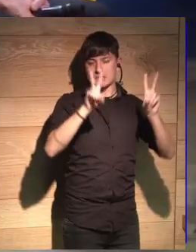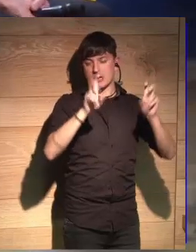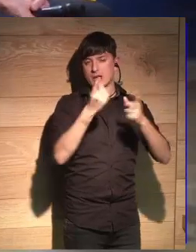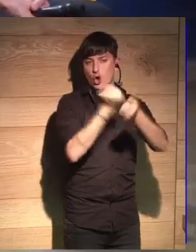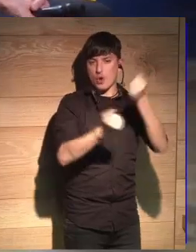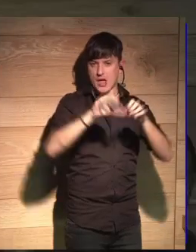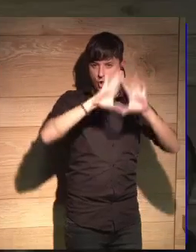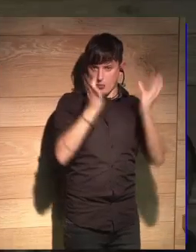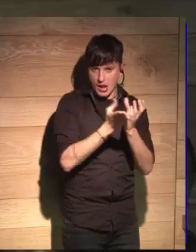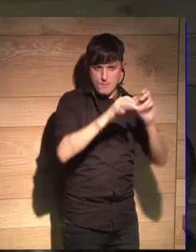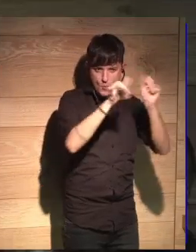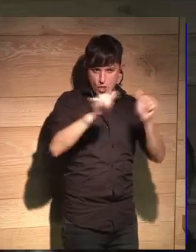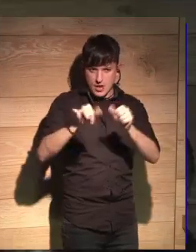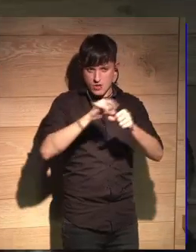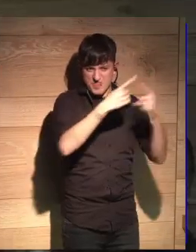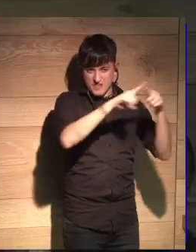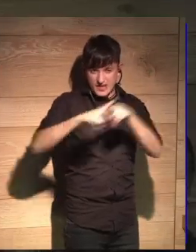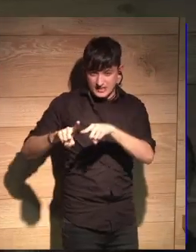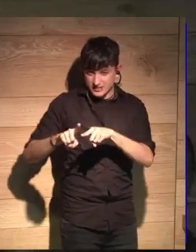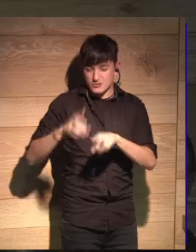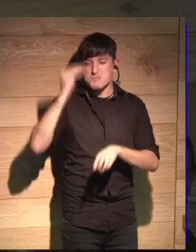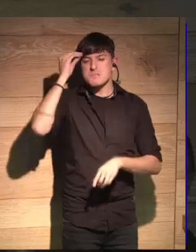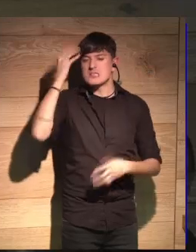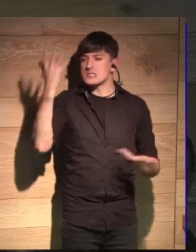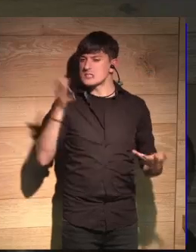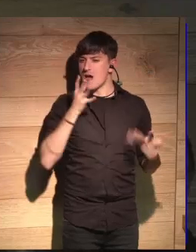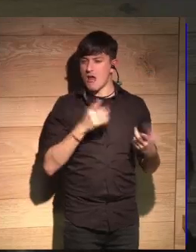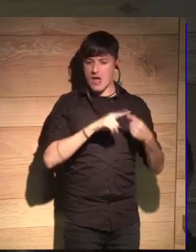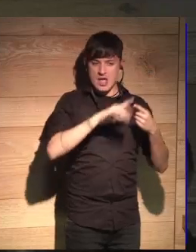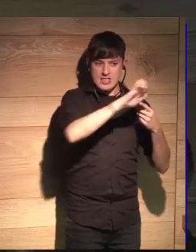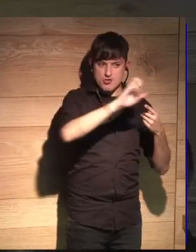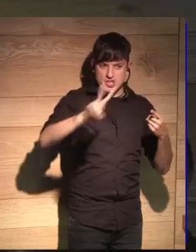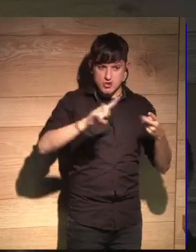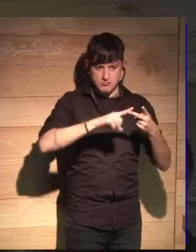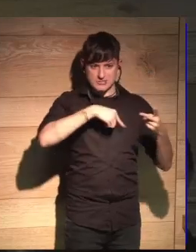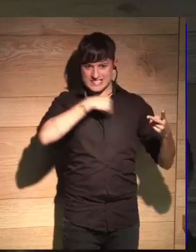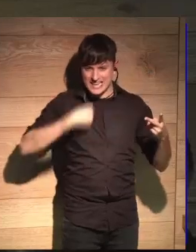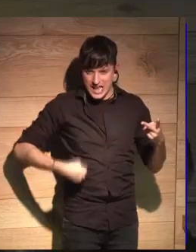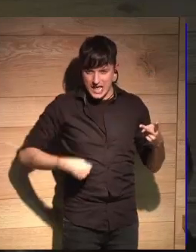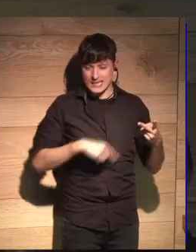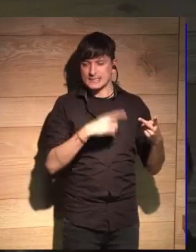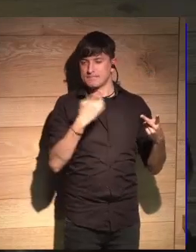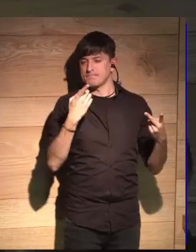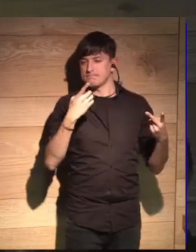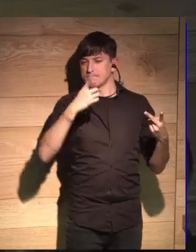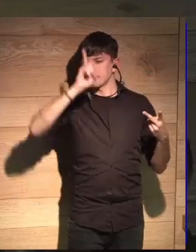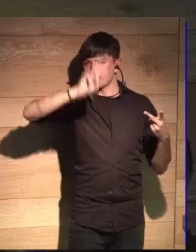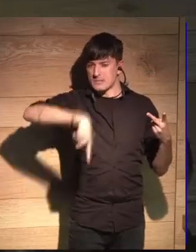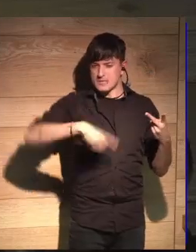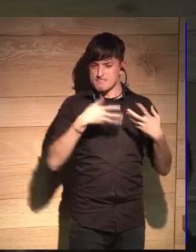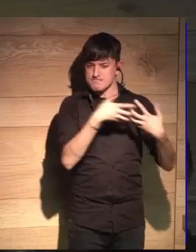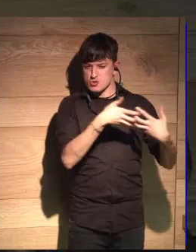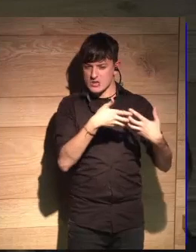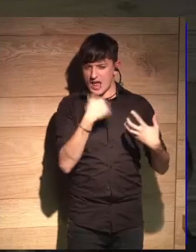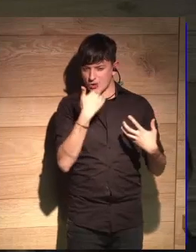think? Right now we have the United States and maybe China that is sort of fighting for